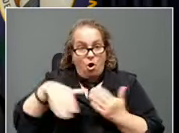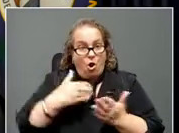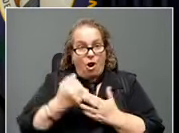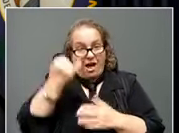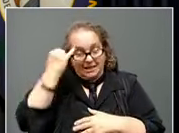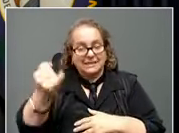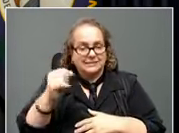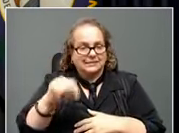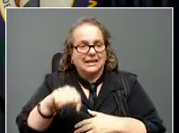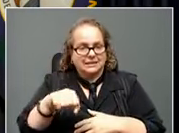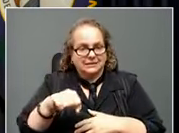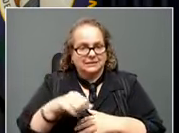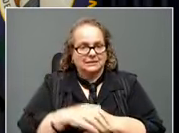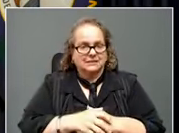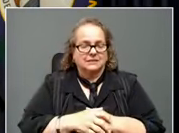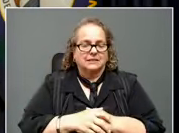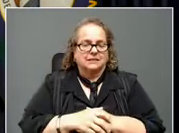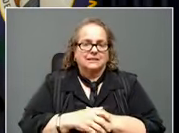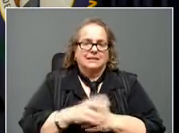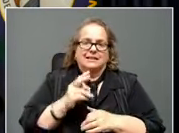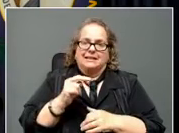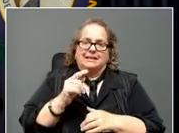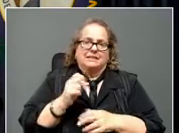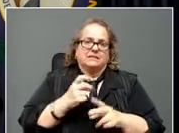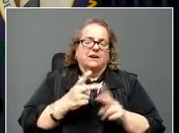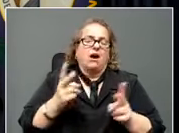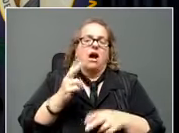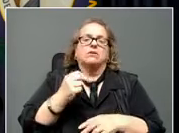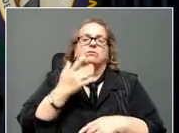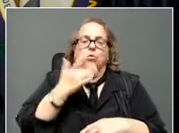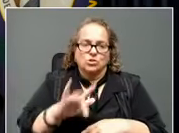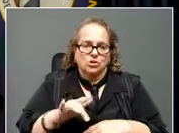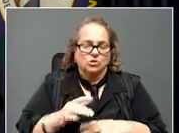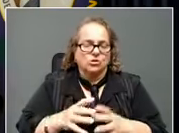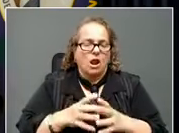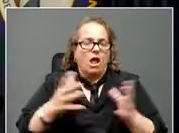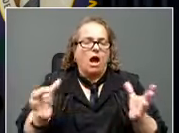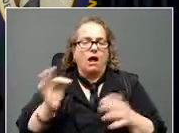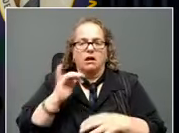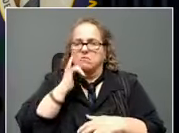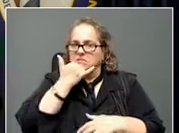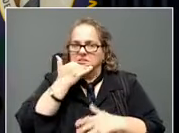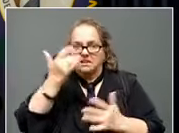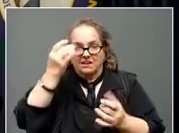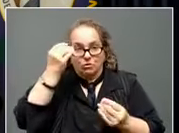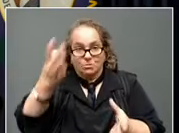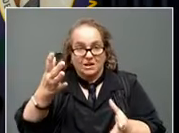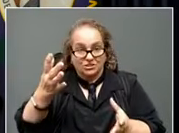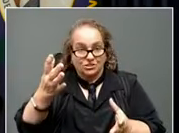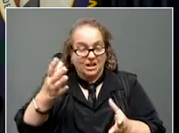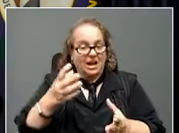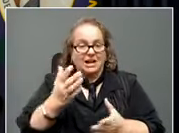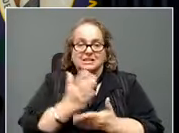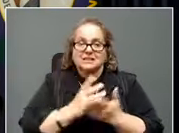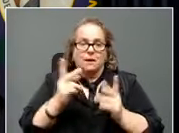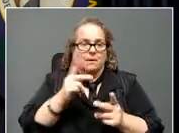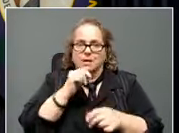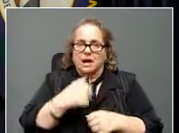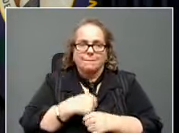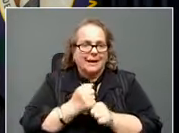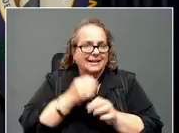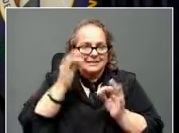it's really unfortunate that there's so much misinformation out there that some people aren't making a decision I think they otherwise